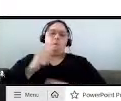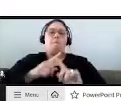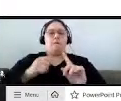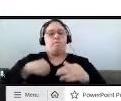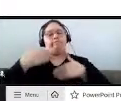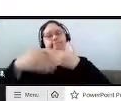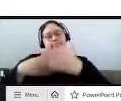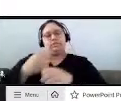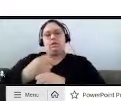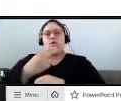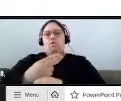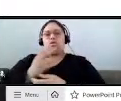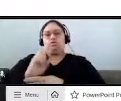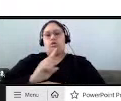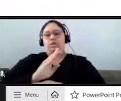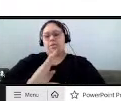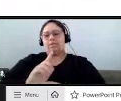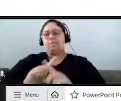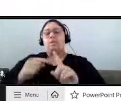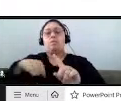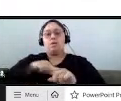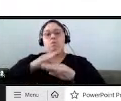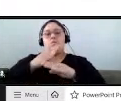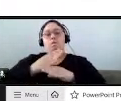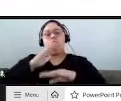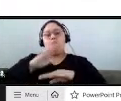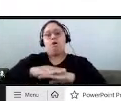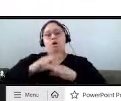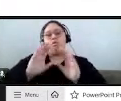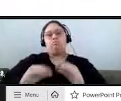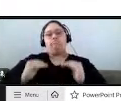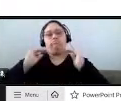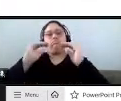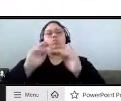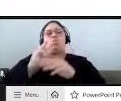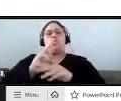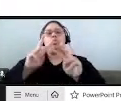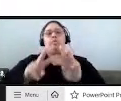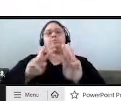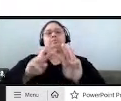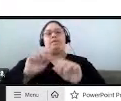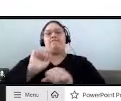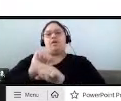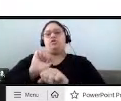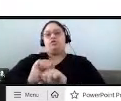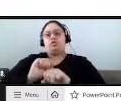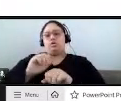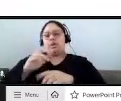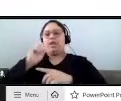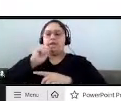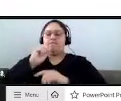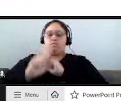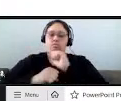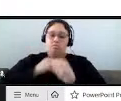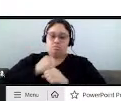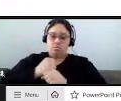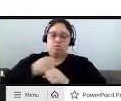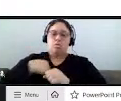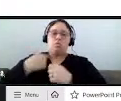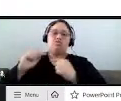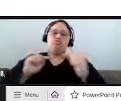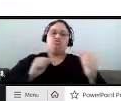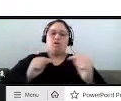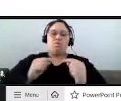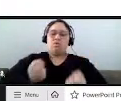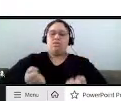stakeholder database. We're also working on enhancing website functionality year on year. We are struggling a bit